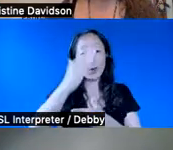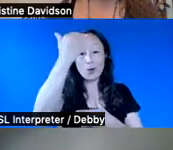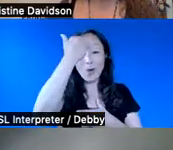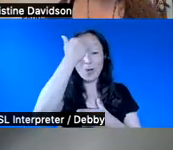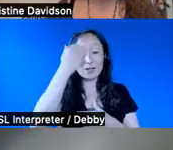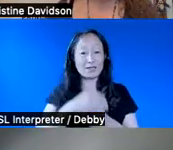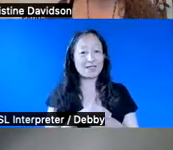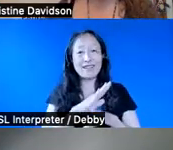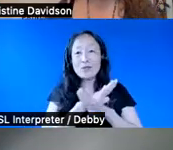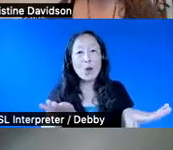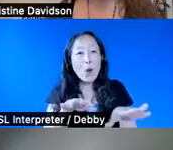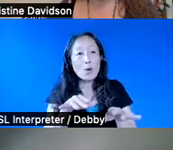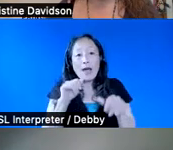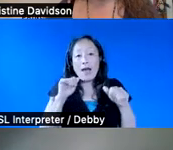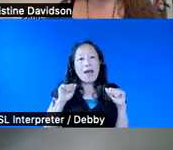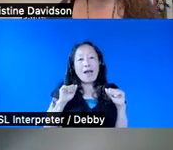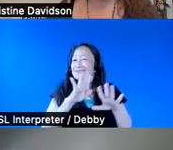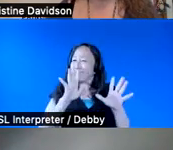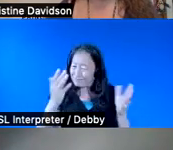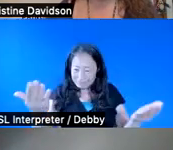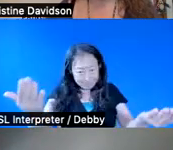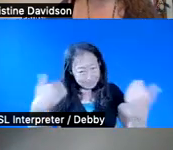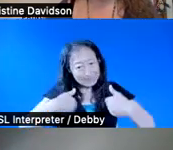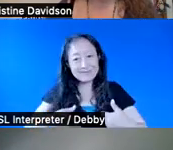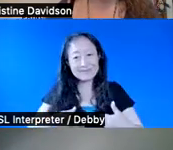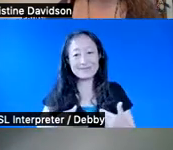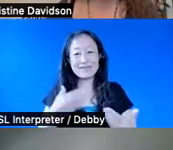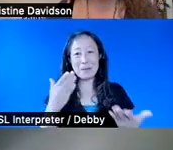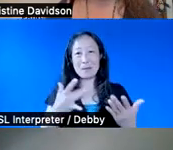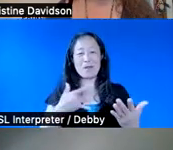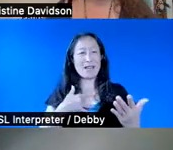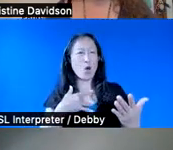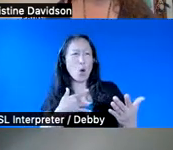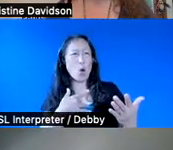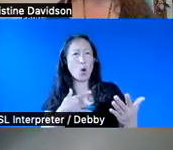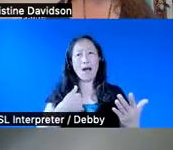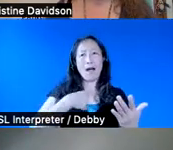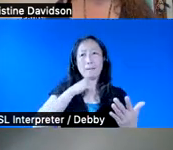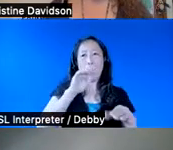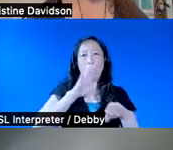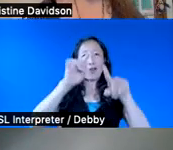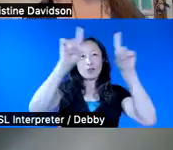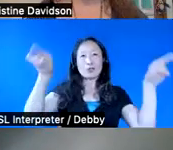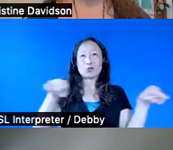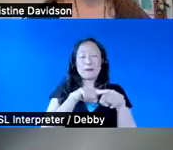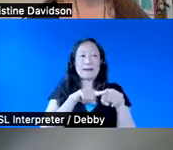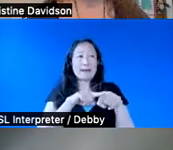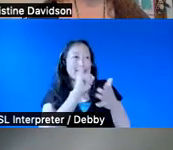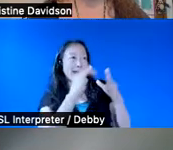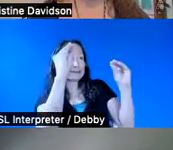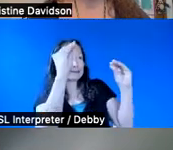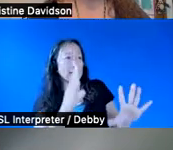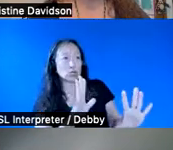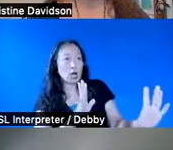weird structure about who's on the screen and all the things, okay? As a